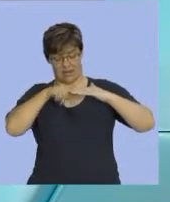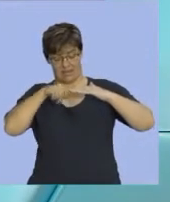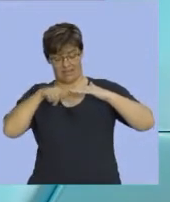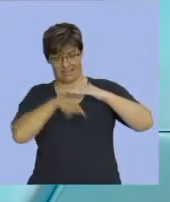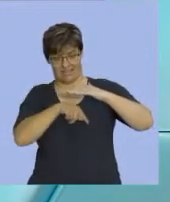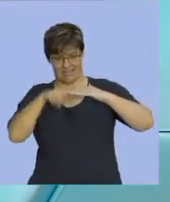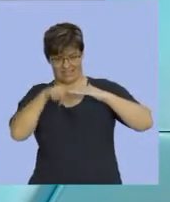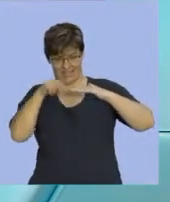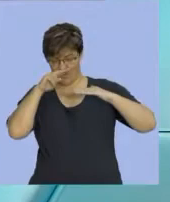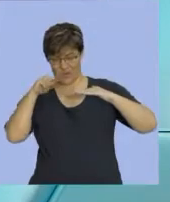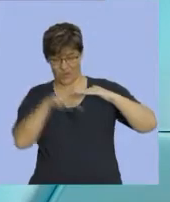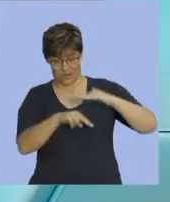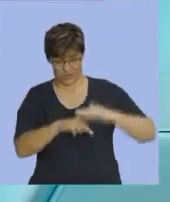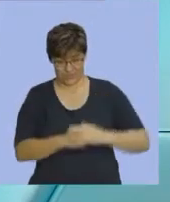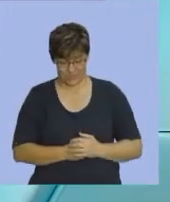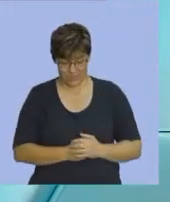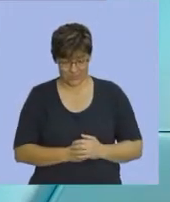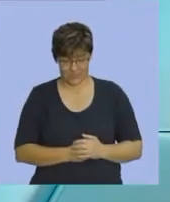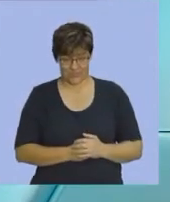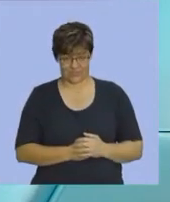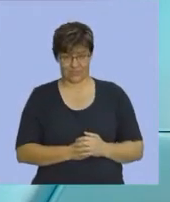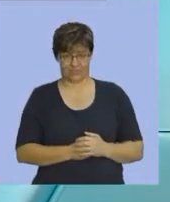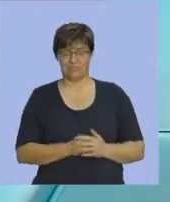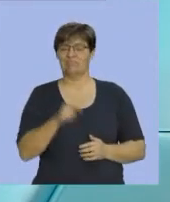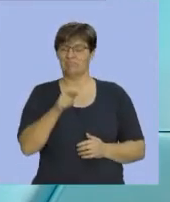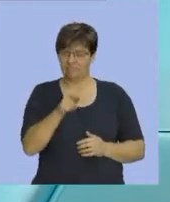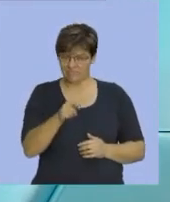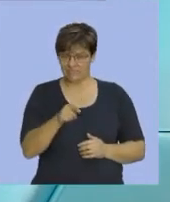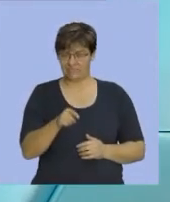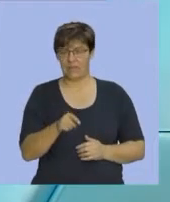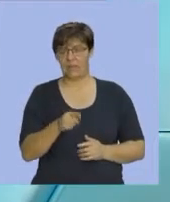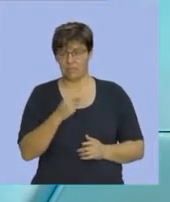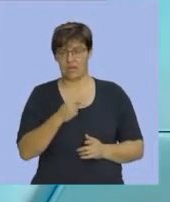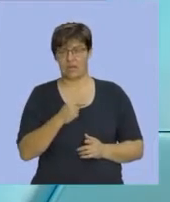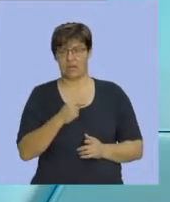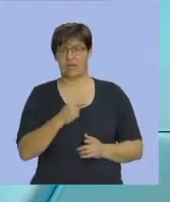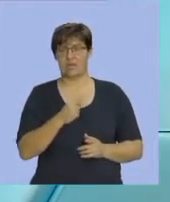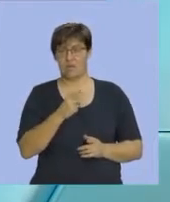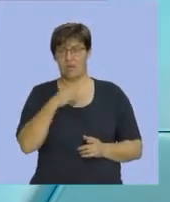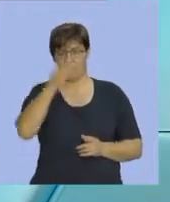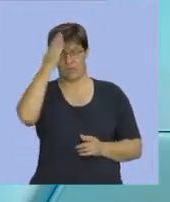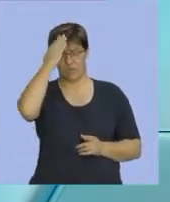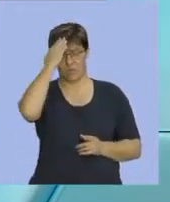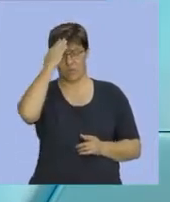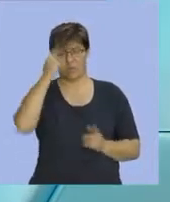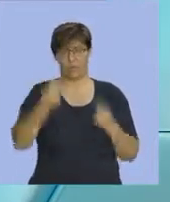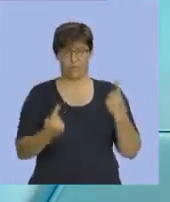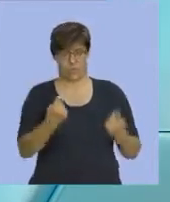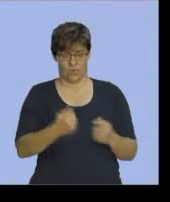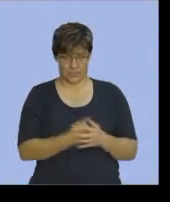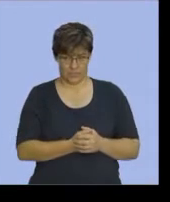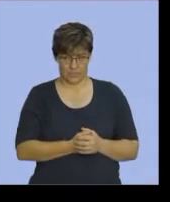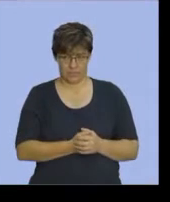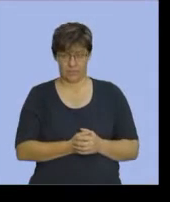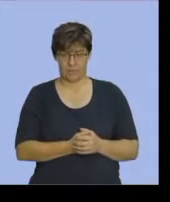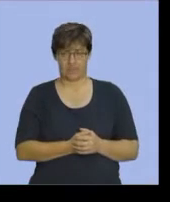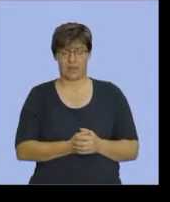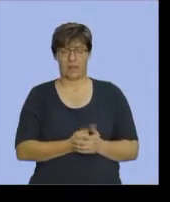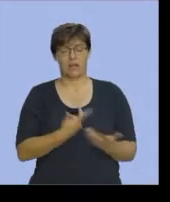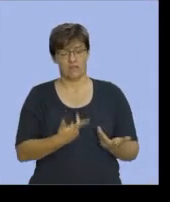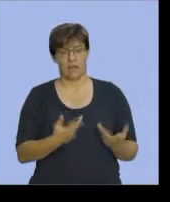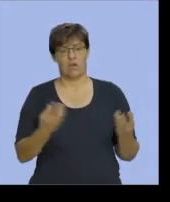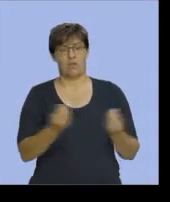which is the angle that we normally look at when looking down. So that's what you will need to know about angle